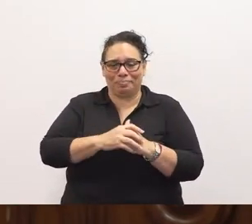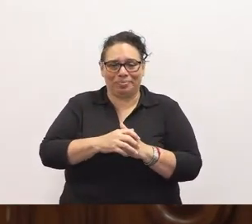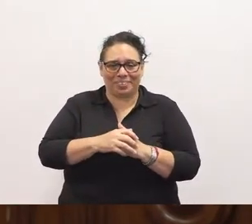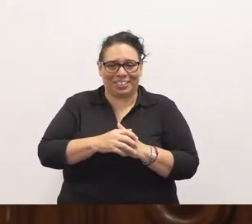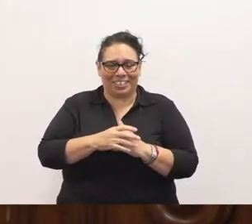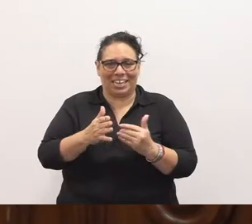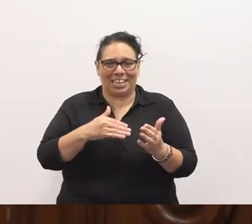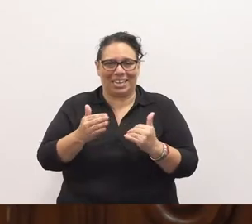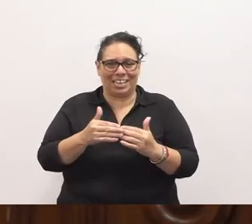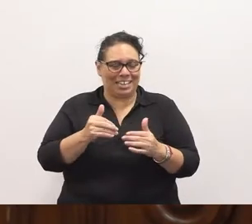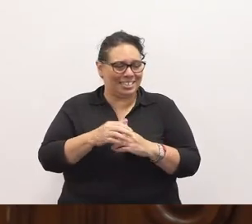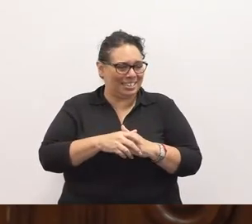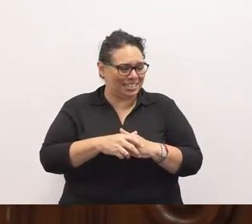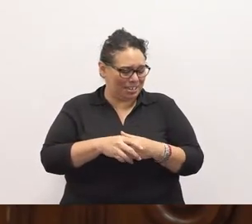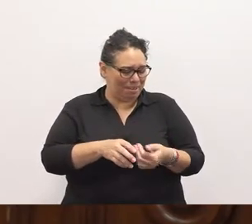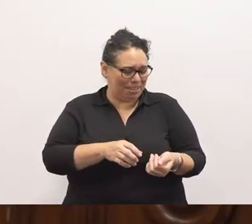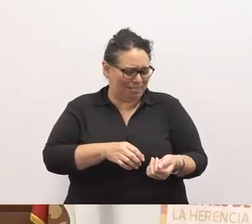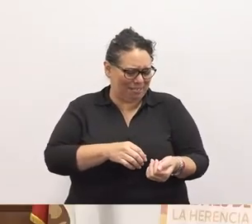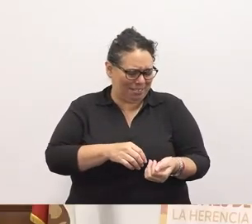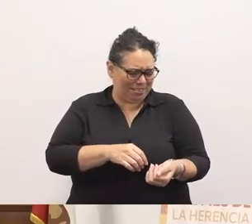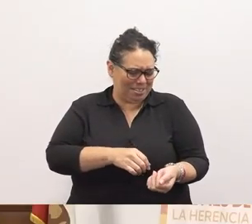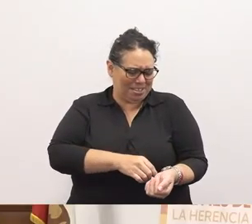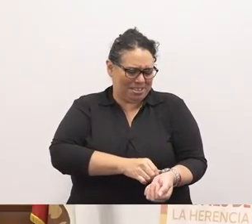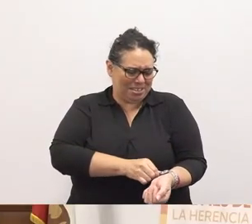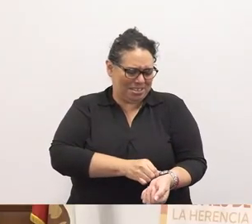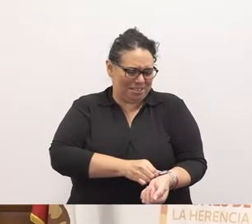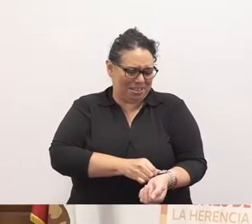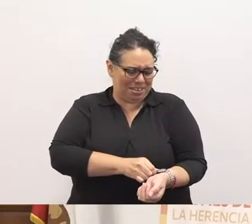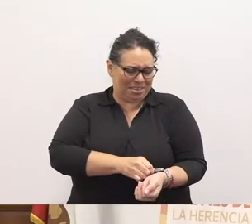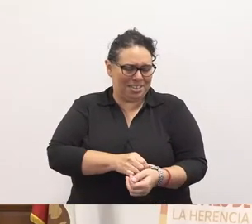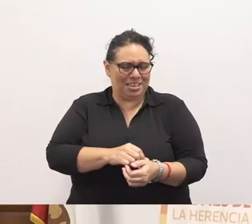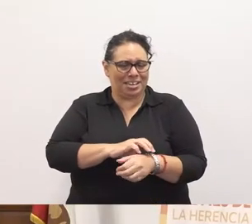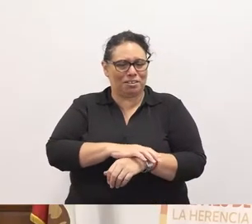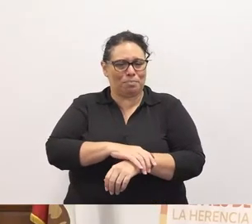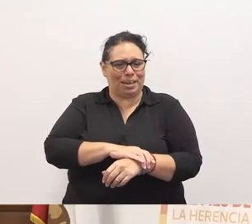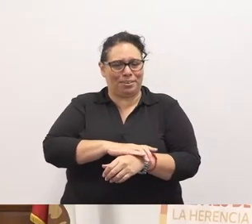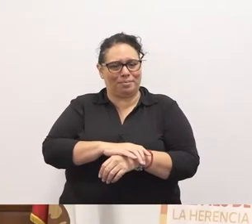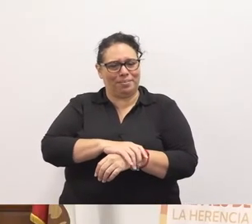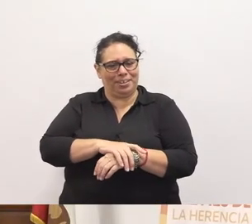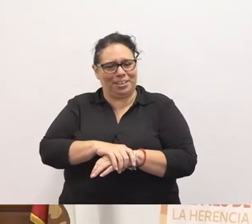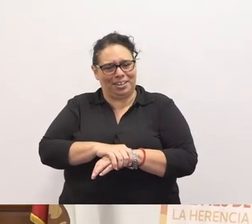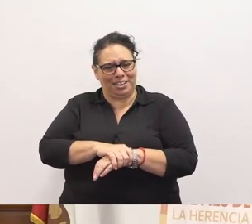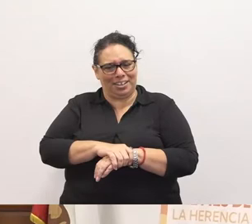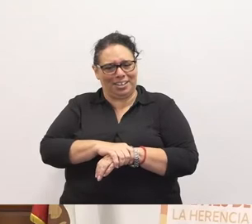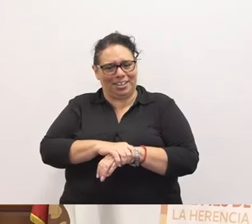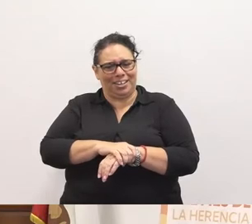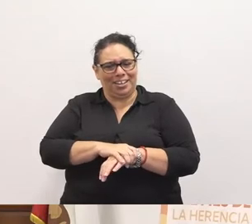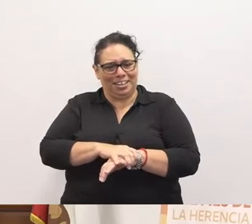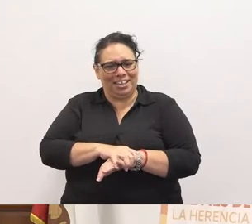anyhow, Dr. Baker. Thank you. I think Dr. Benitez has a backpack story to